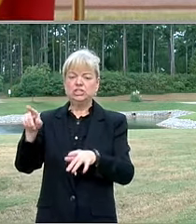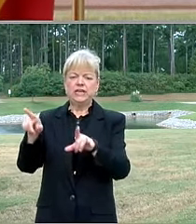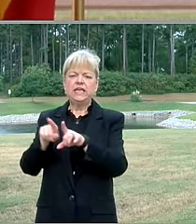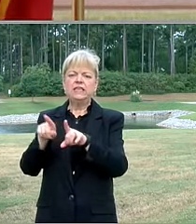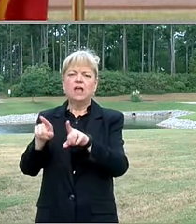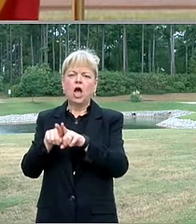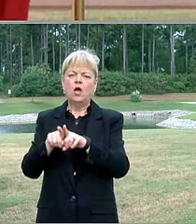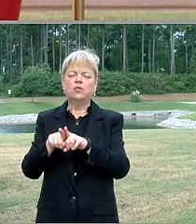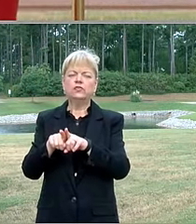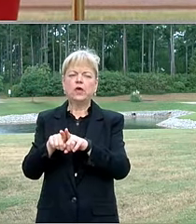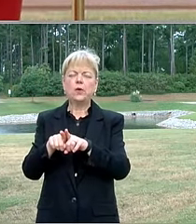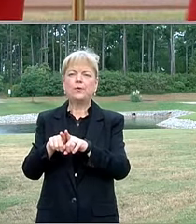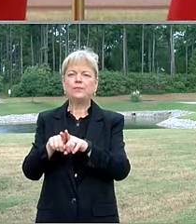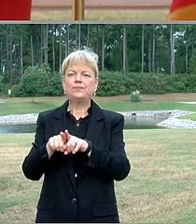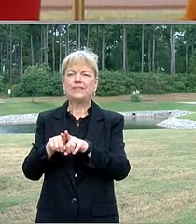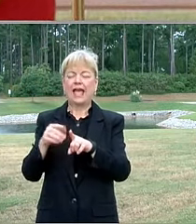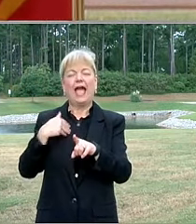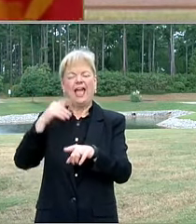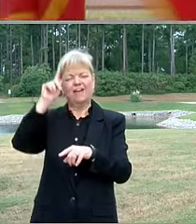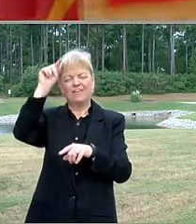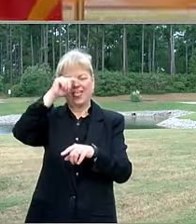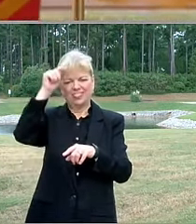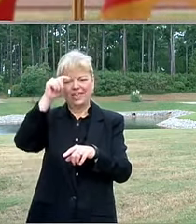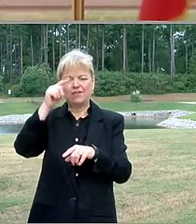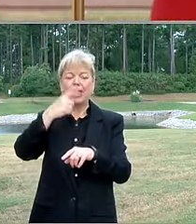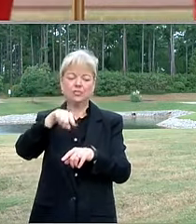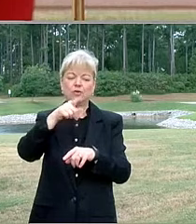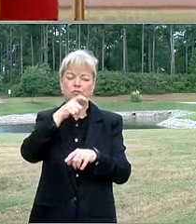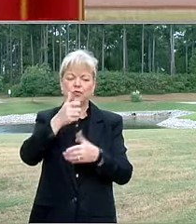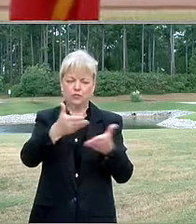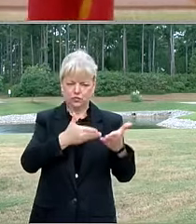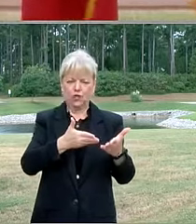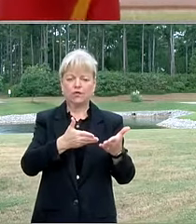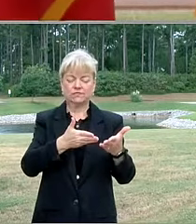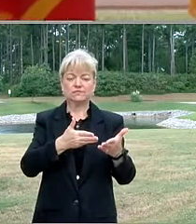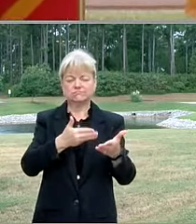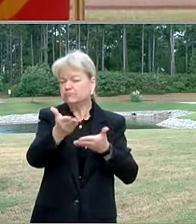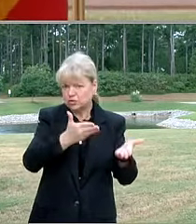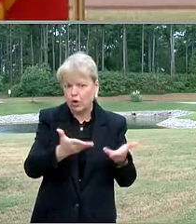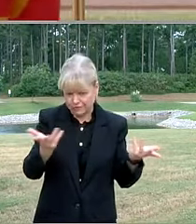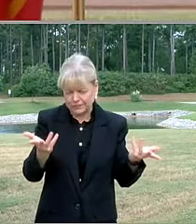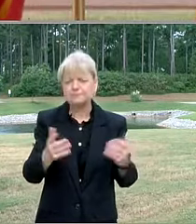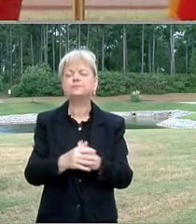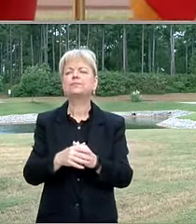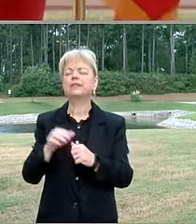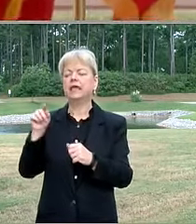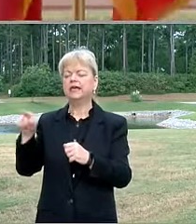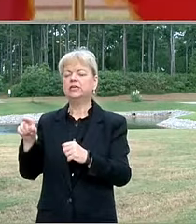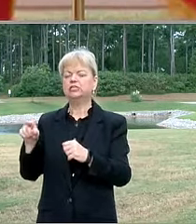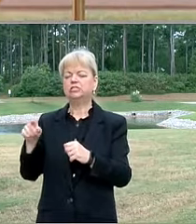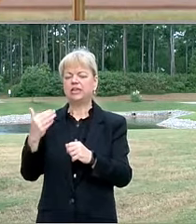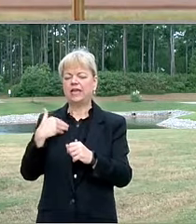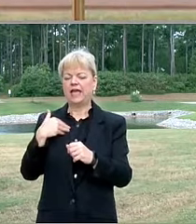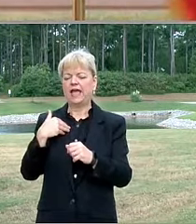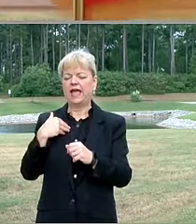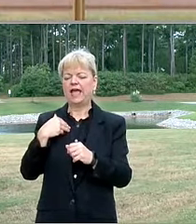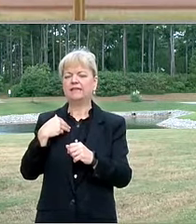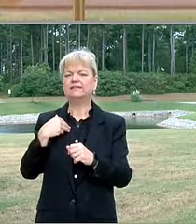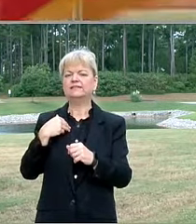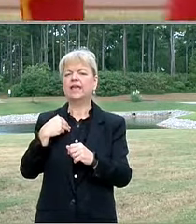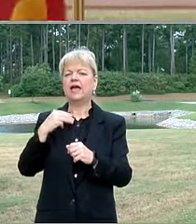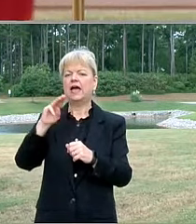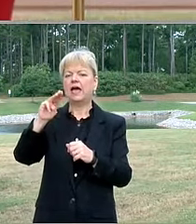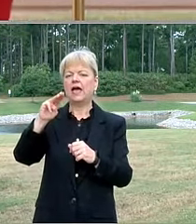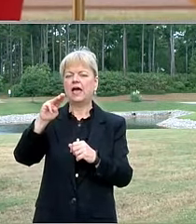also, I have this theory, right? Those that serve, serve. And so she has a master's degree in